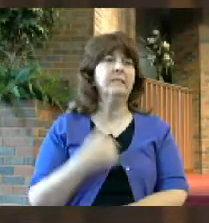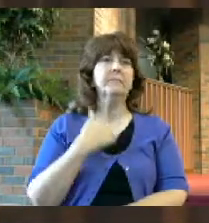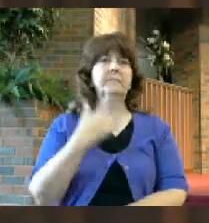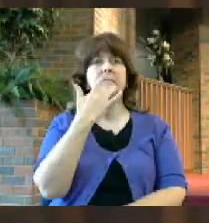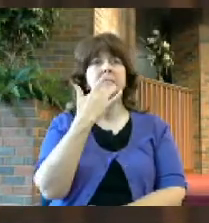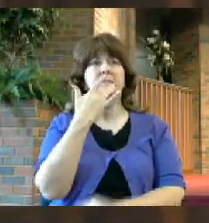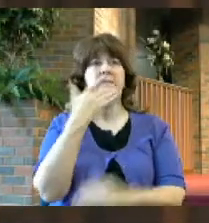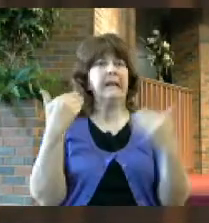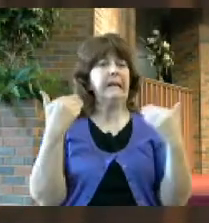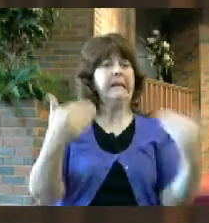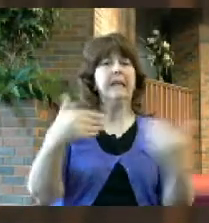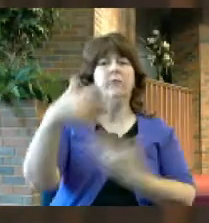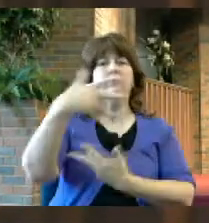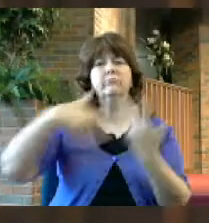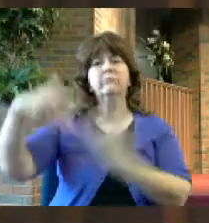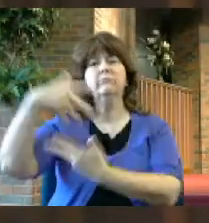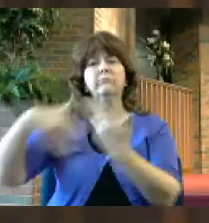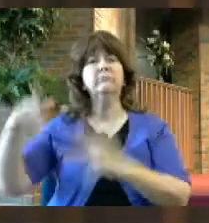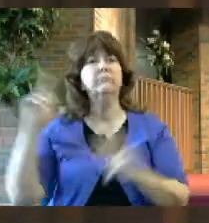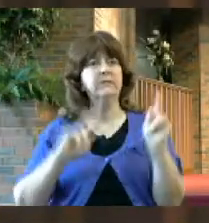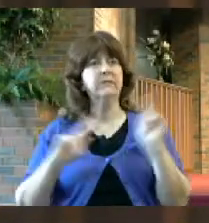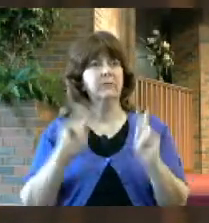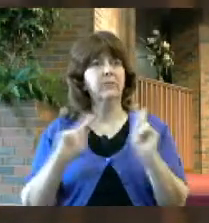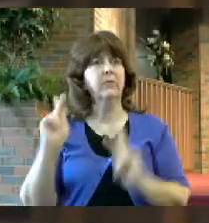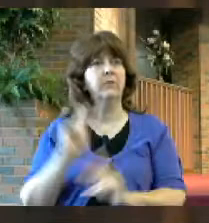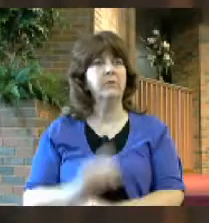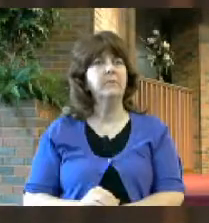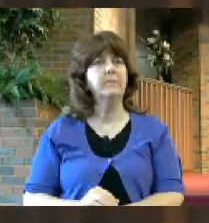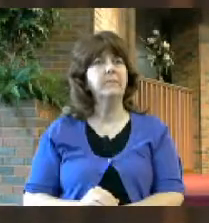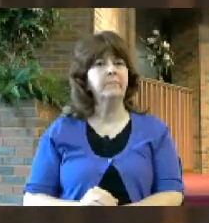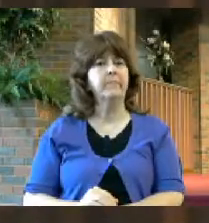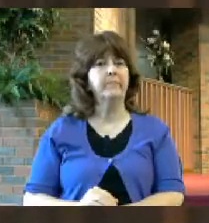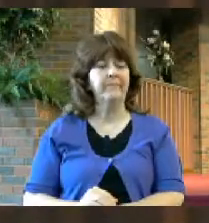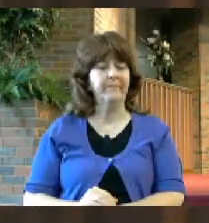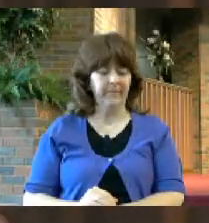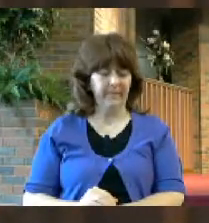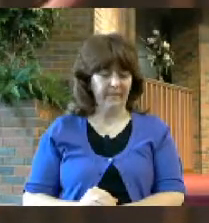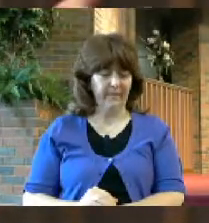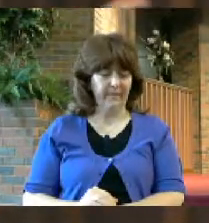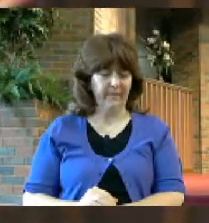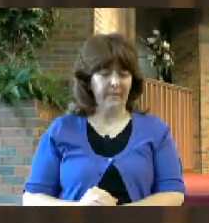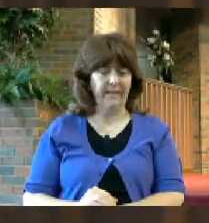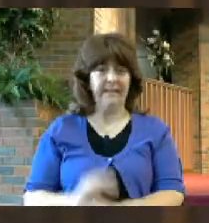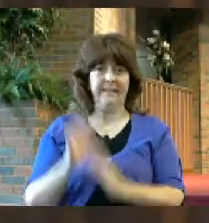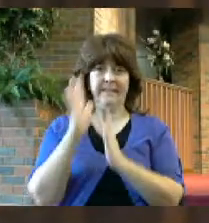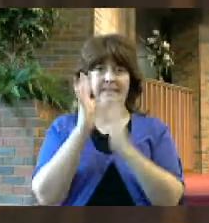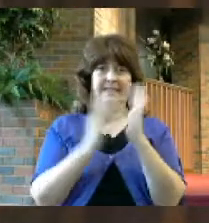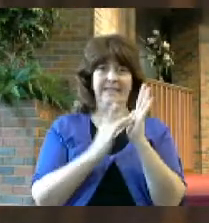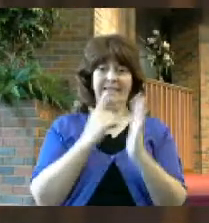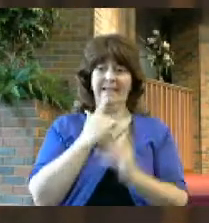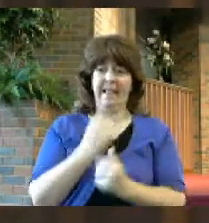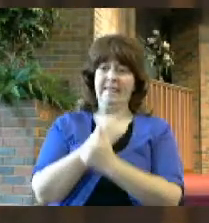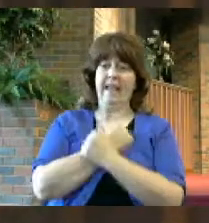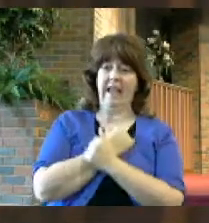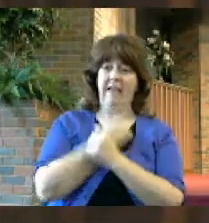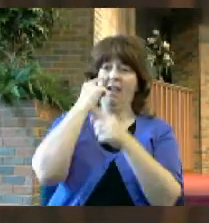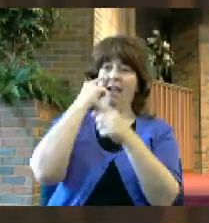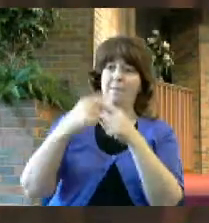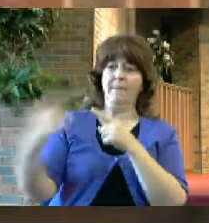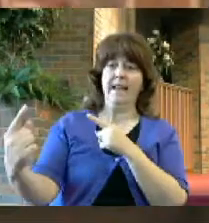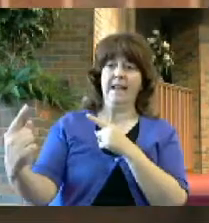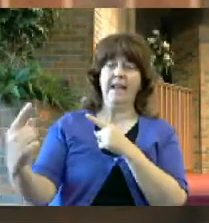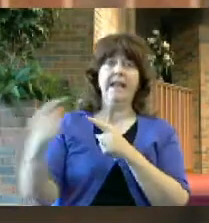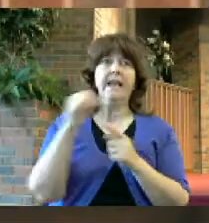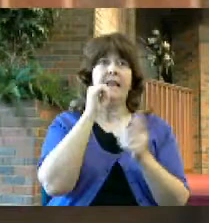life. And when Jesus says, love your enemies, He doesn't mean to love those whom you